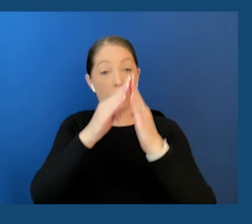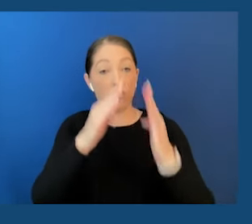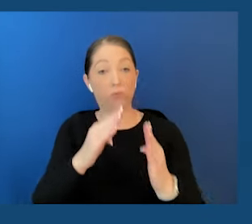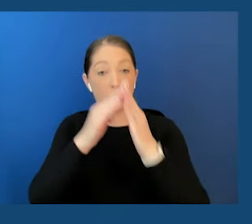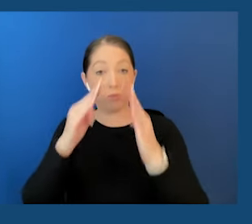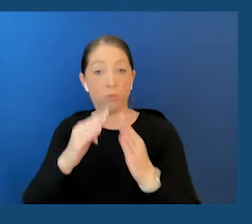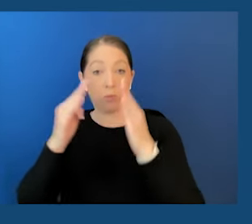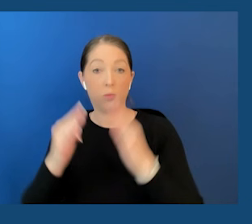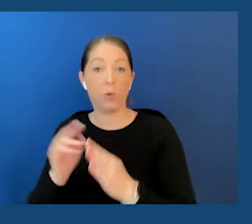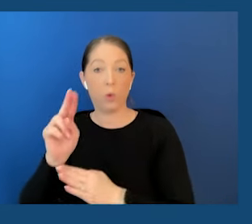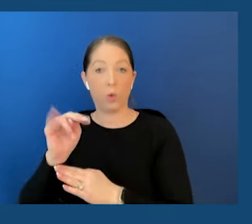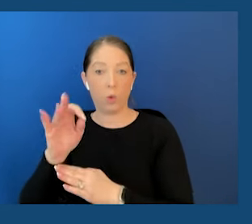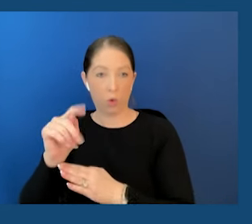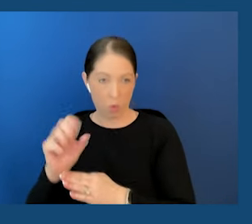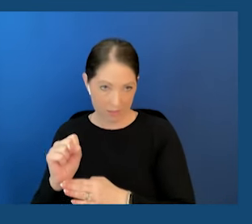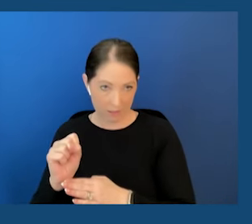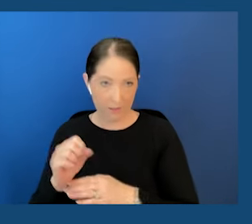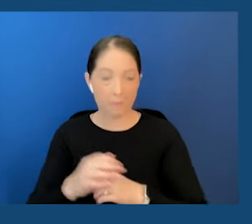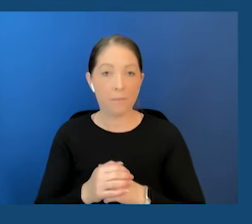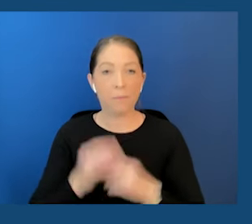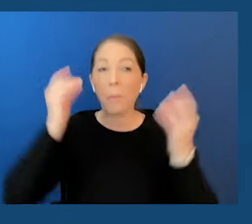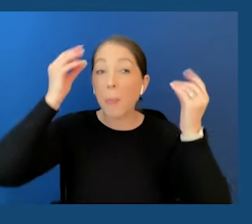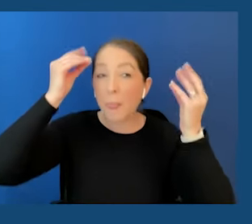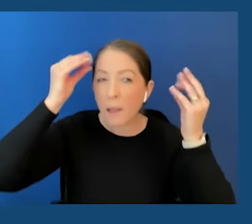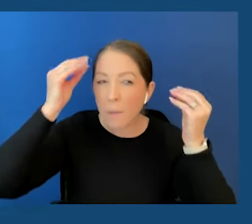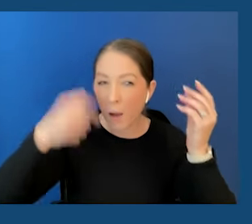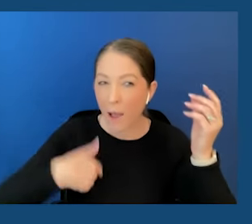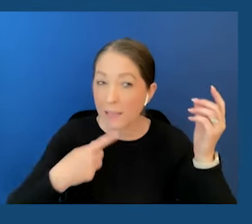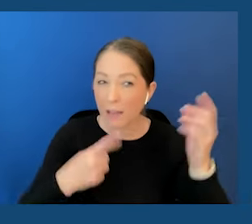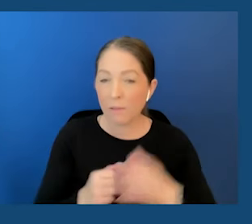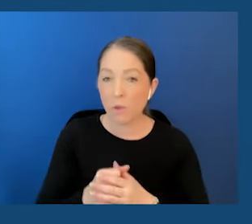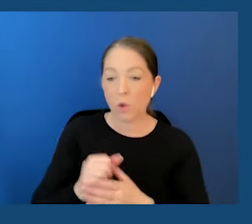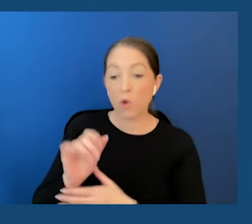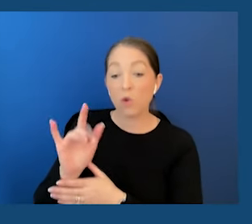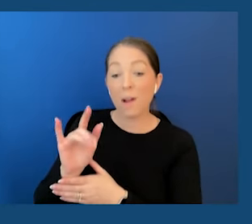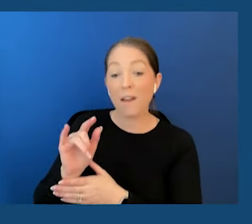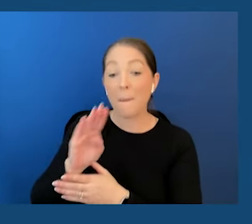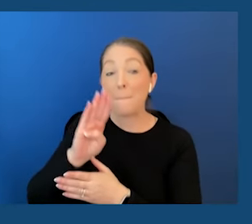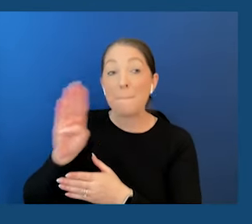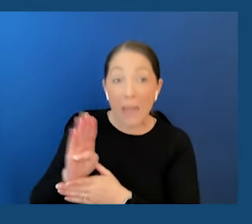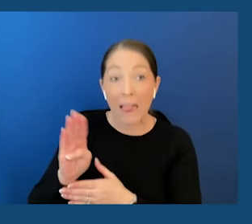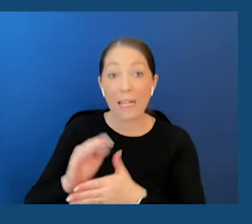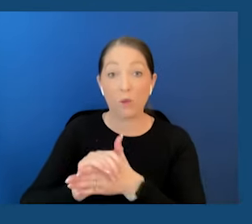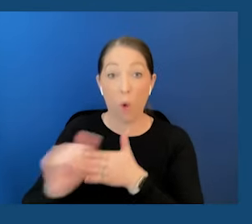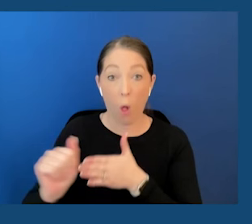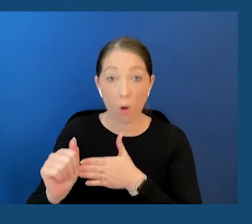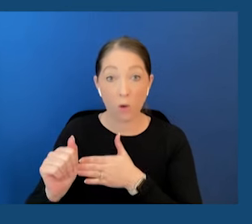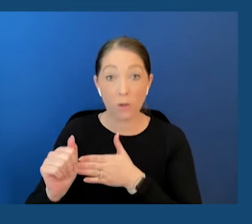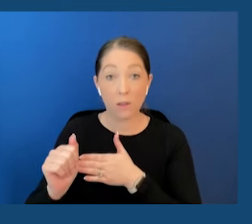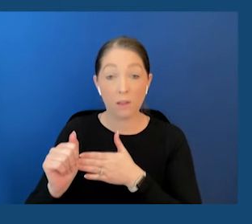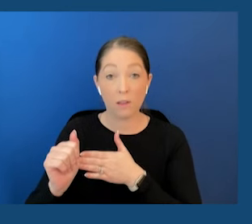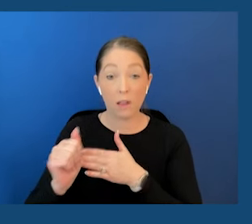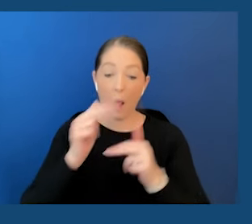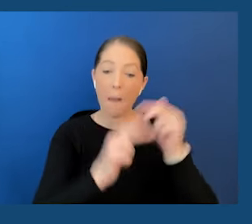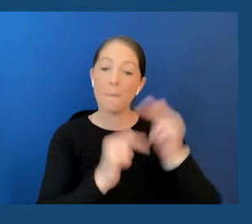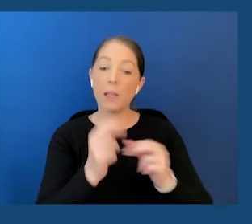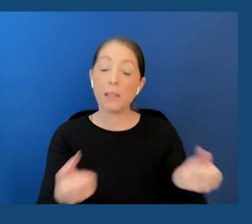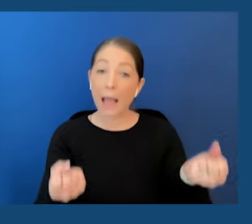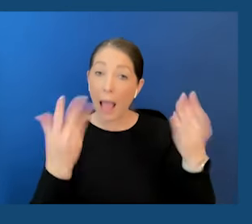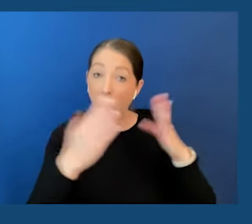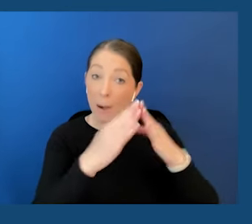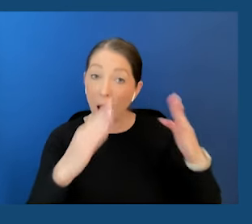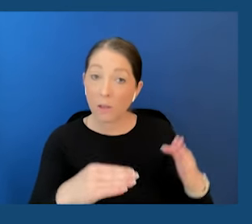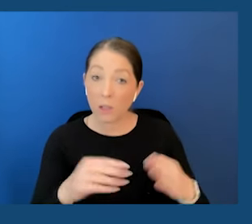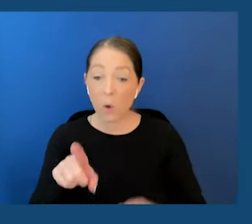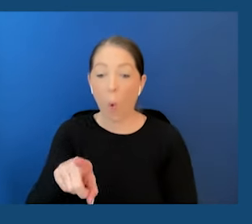supporting that. But think about what I just said. $25 billion gets you 100,000 affordable housing